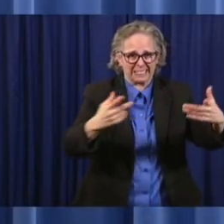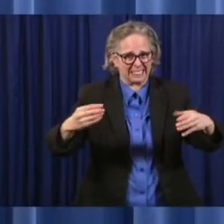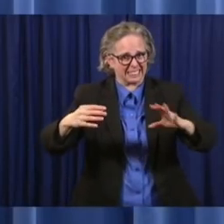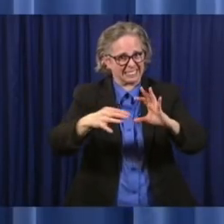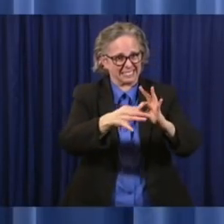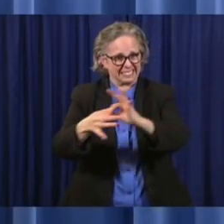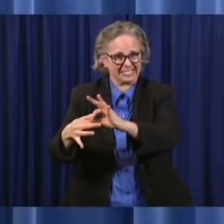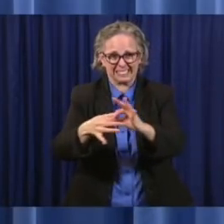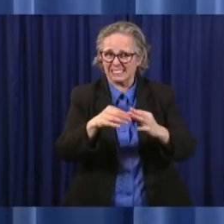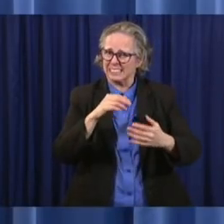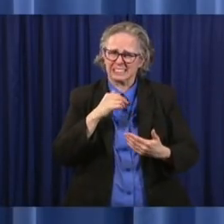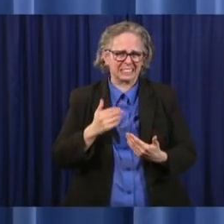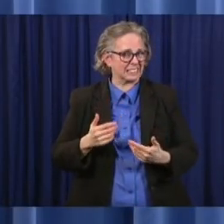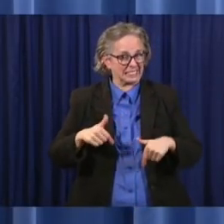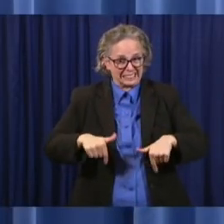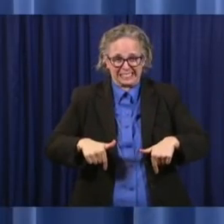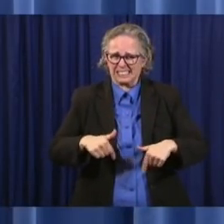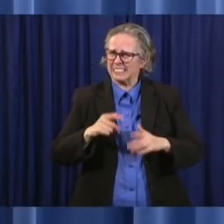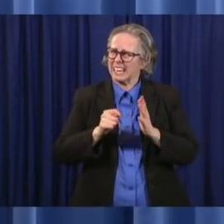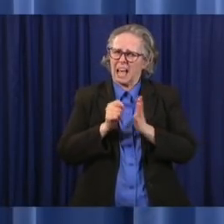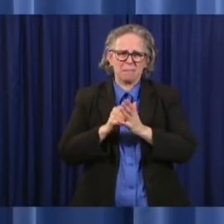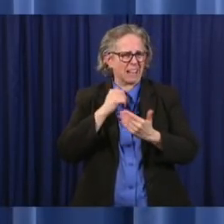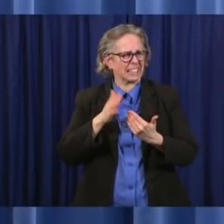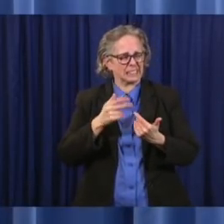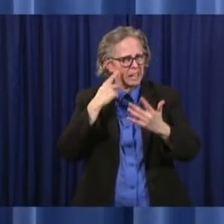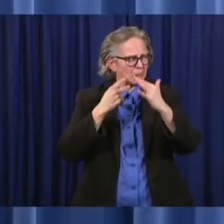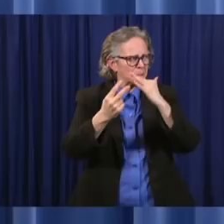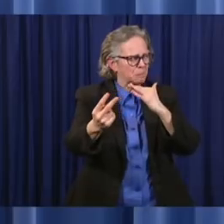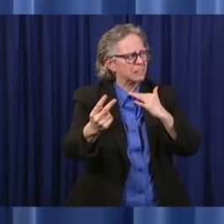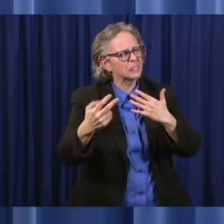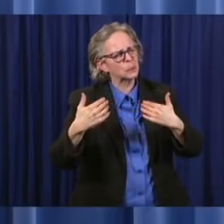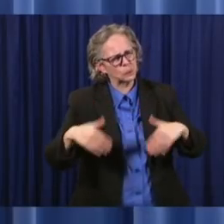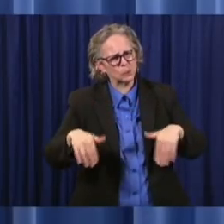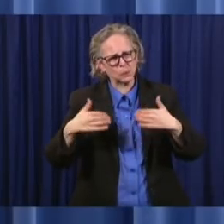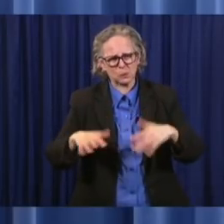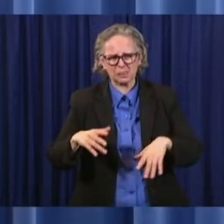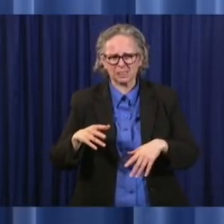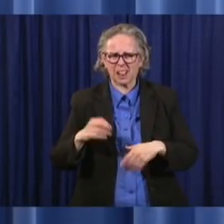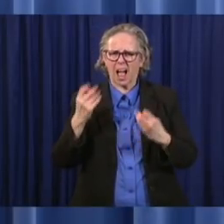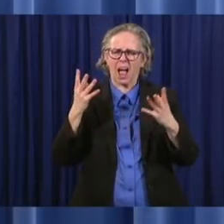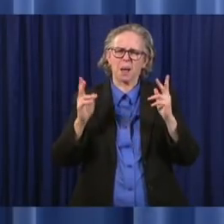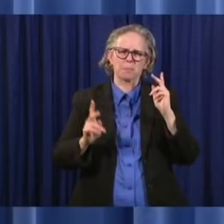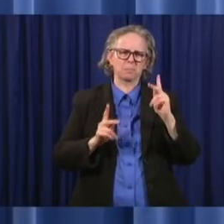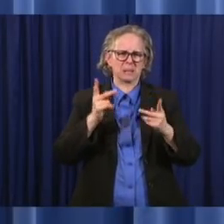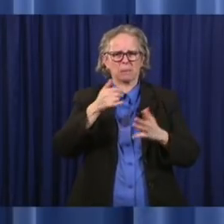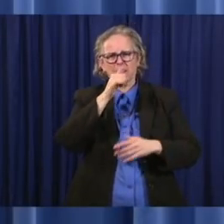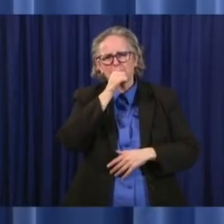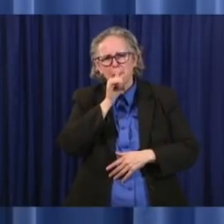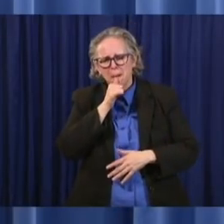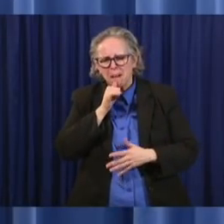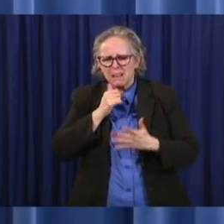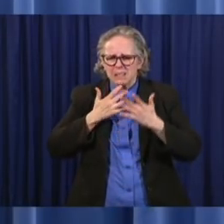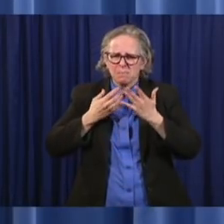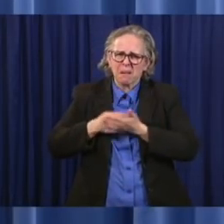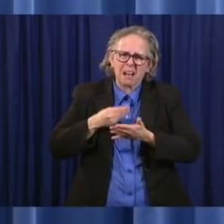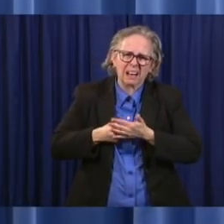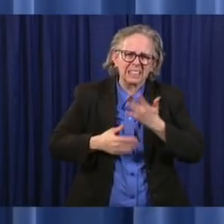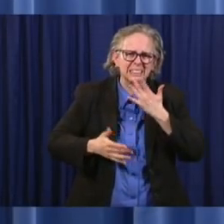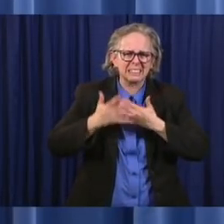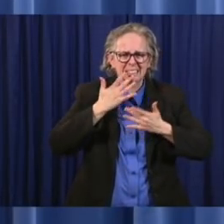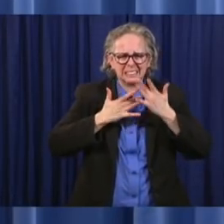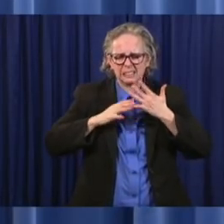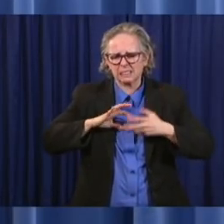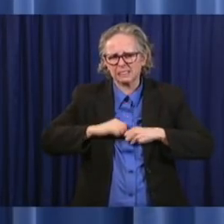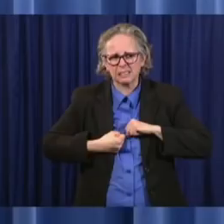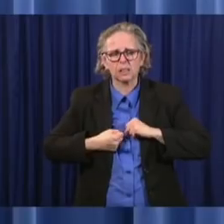hurting, but I think we're going to come back. I know we're going to come back, and I'm optimistic.